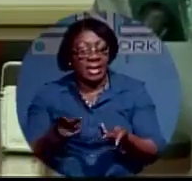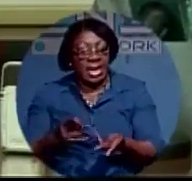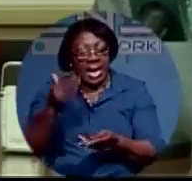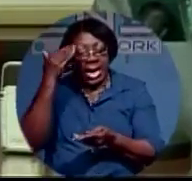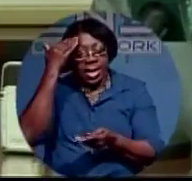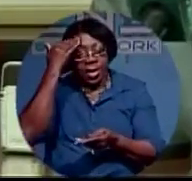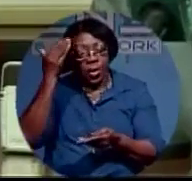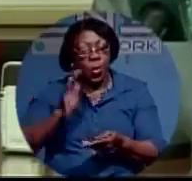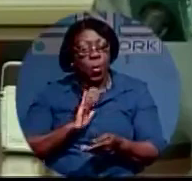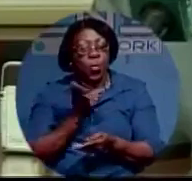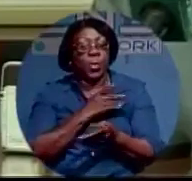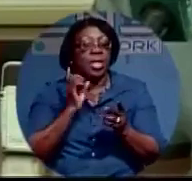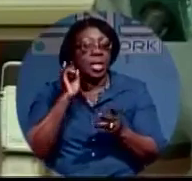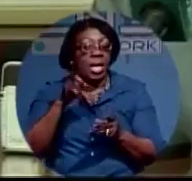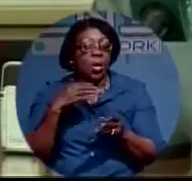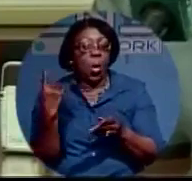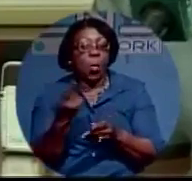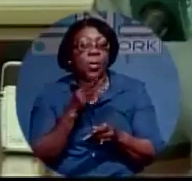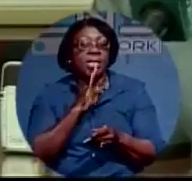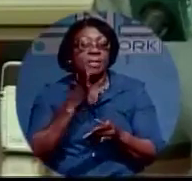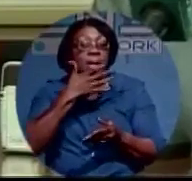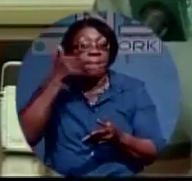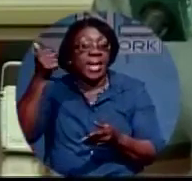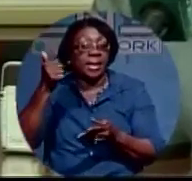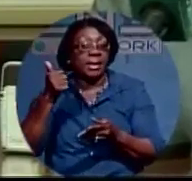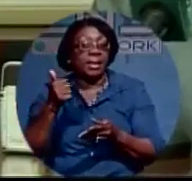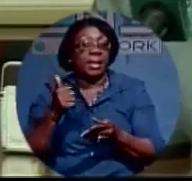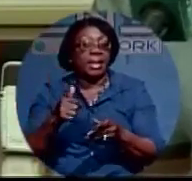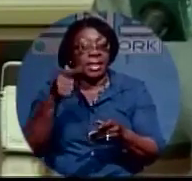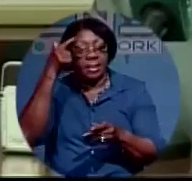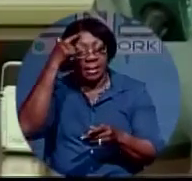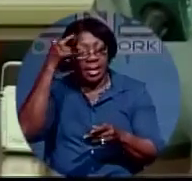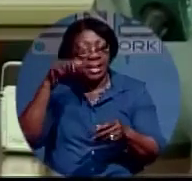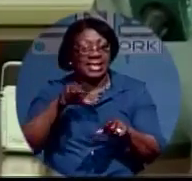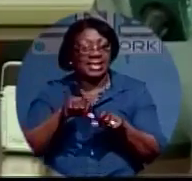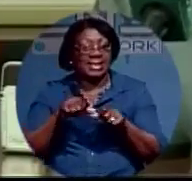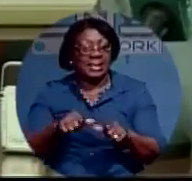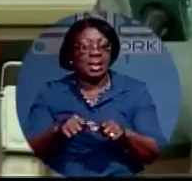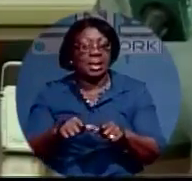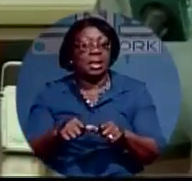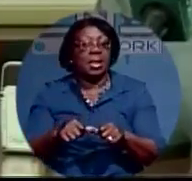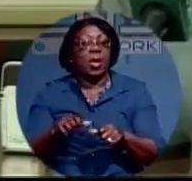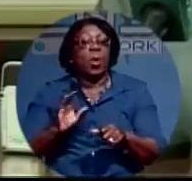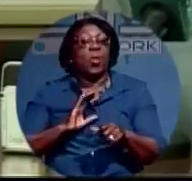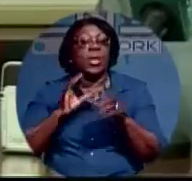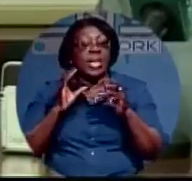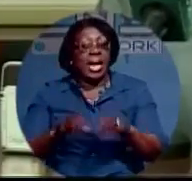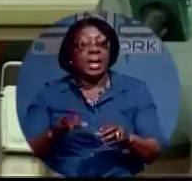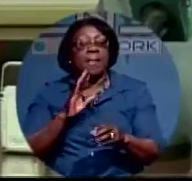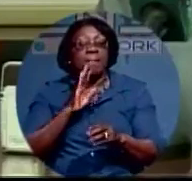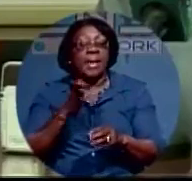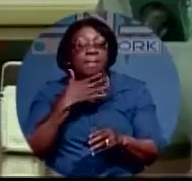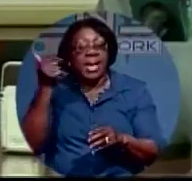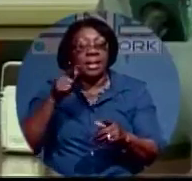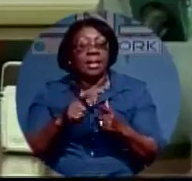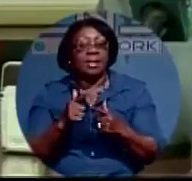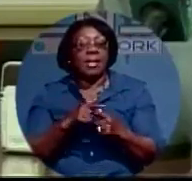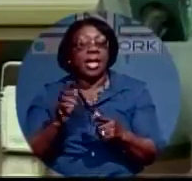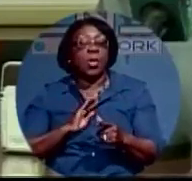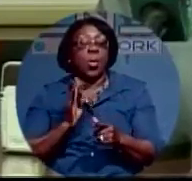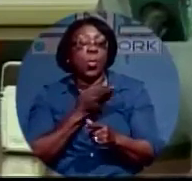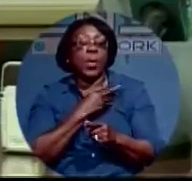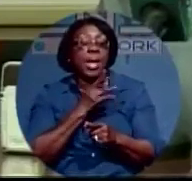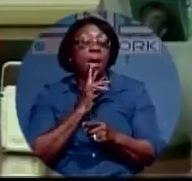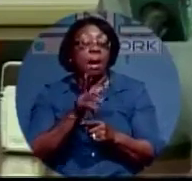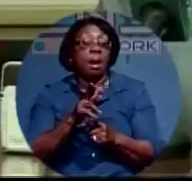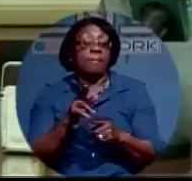better than we were. And I think that still is the case. We can be better than we are, and as